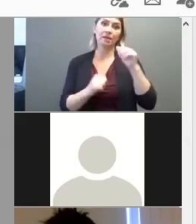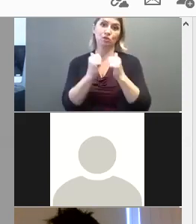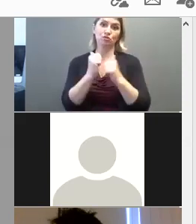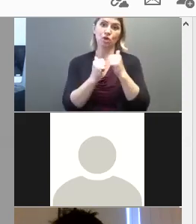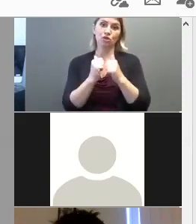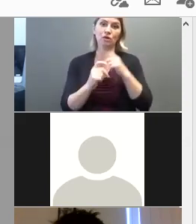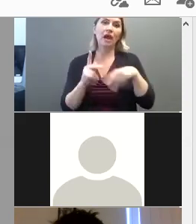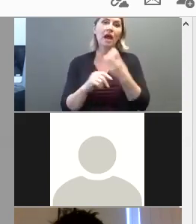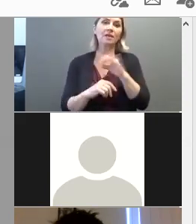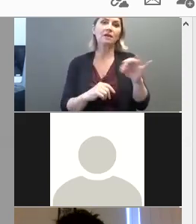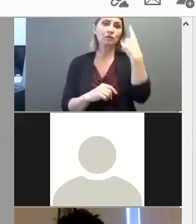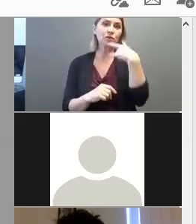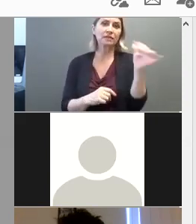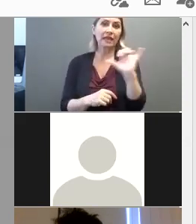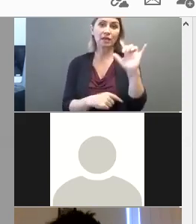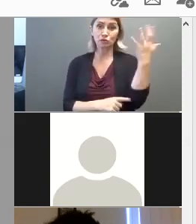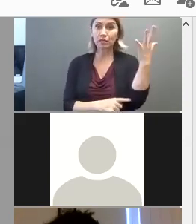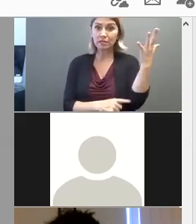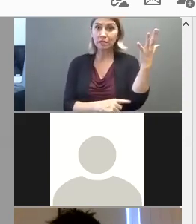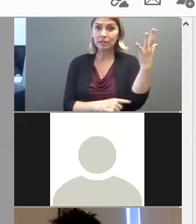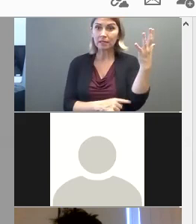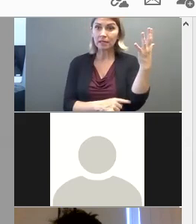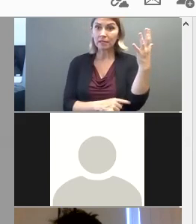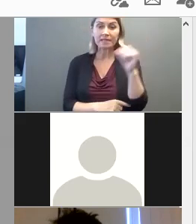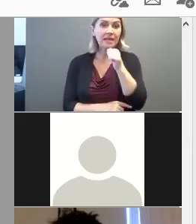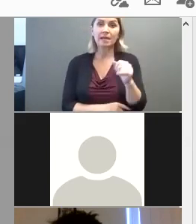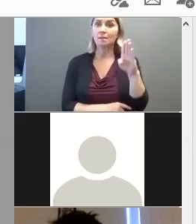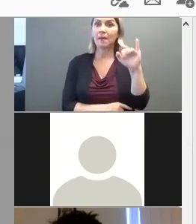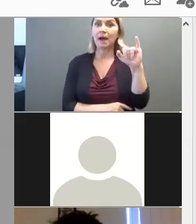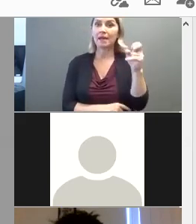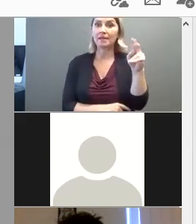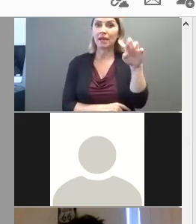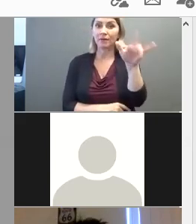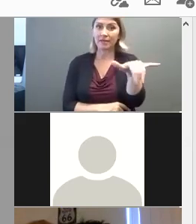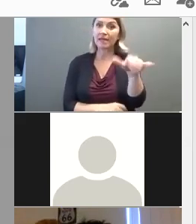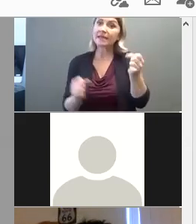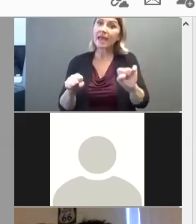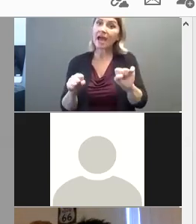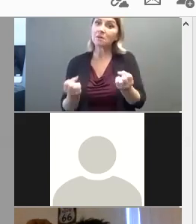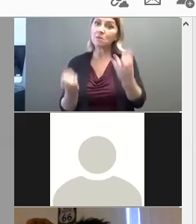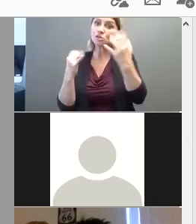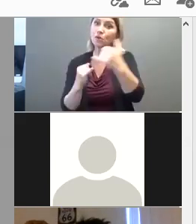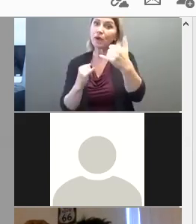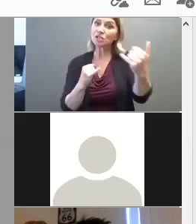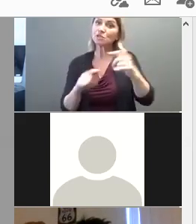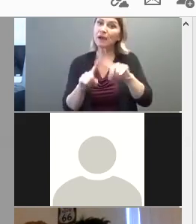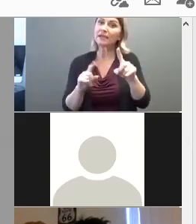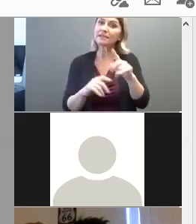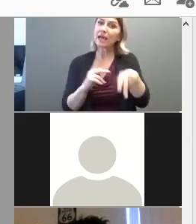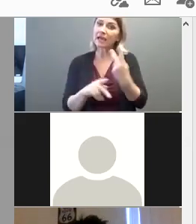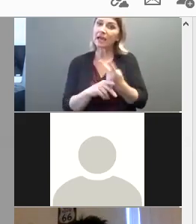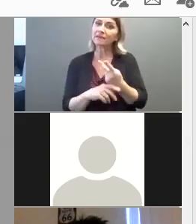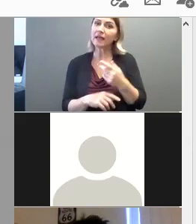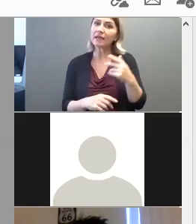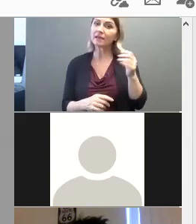of looks like a tree, doesn't it? It is not a binary tree. It can have multiple edges going out, but it is sort of like a binary